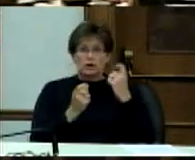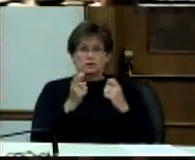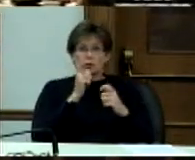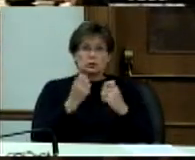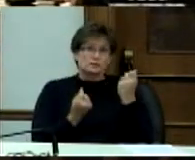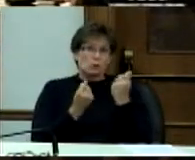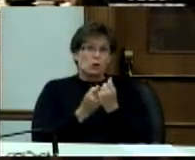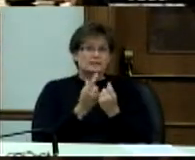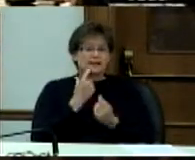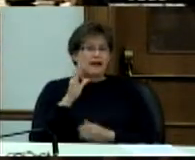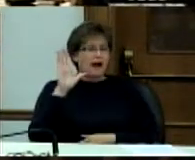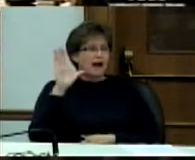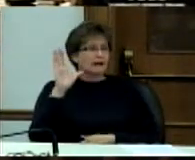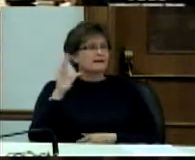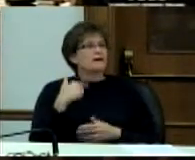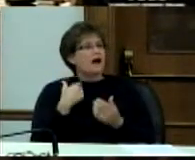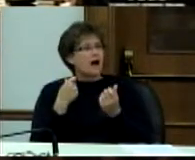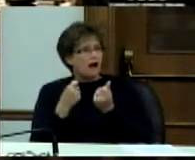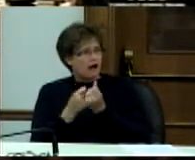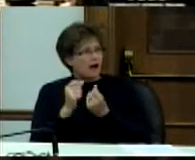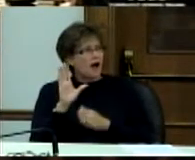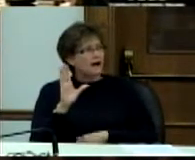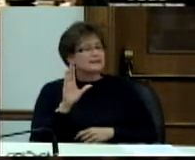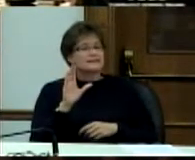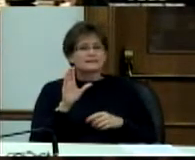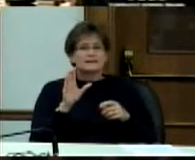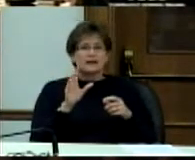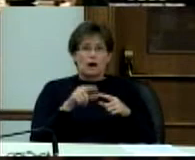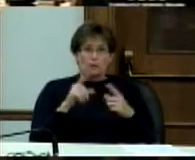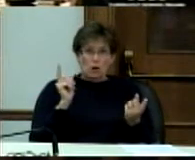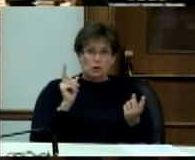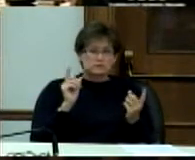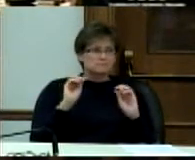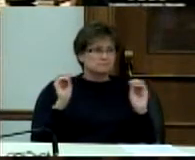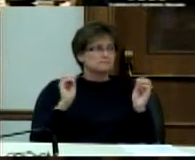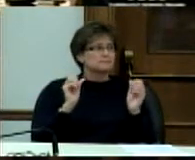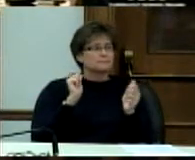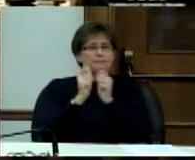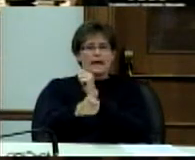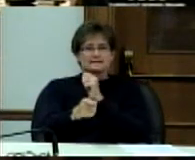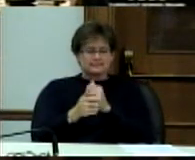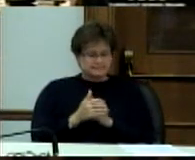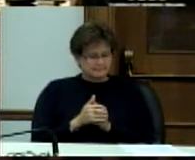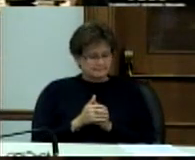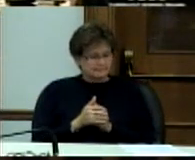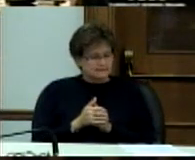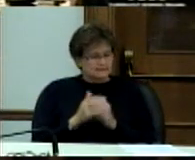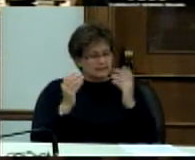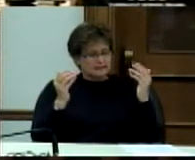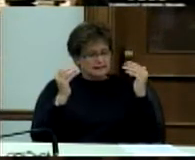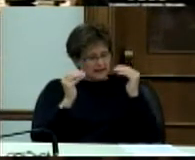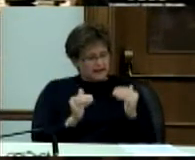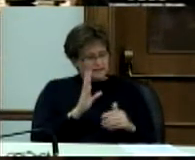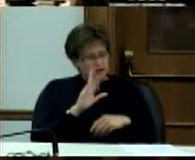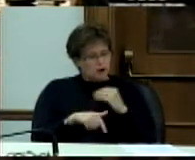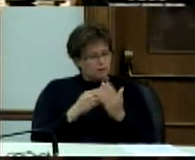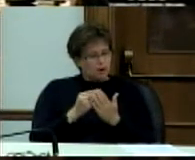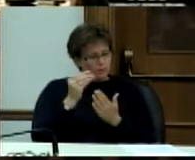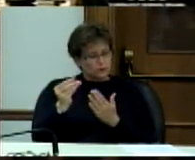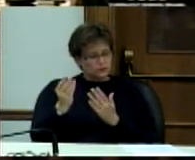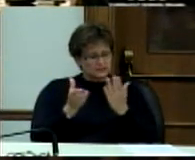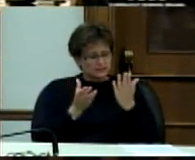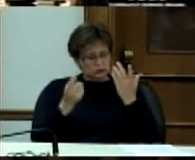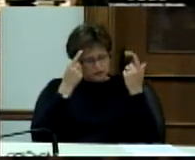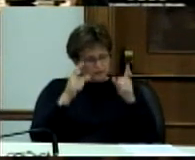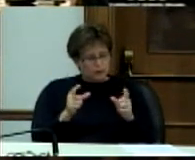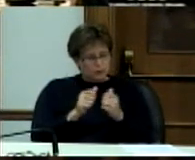Hearing none, all those in favor signify by saying aye. Aye. Opposed, same sign. Motion carries. Next is the